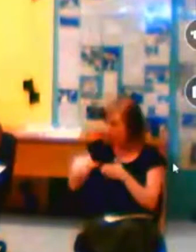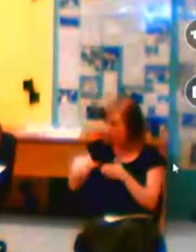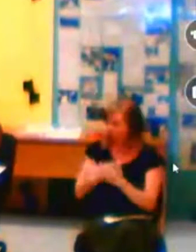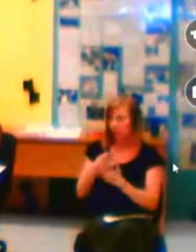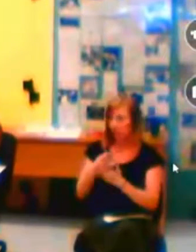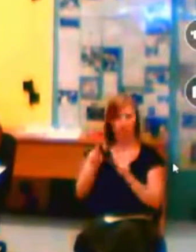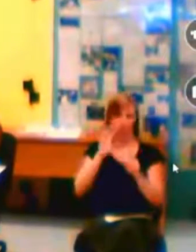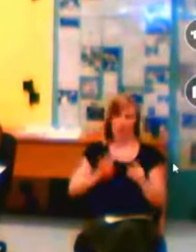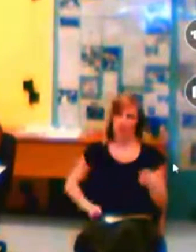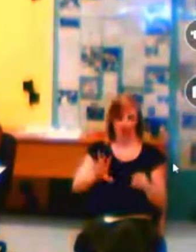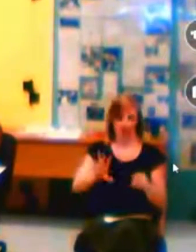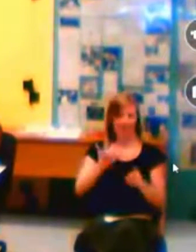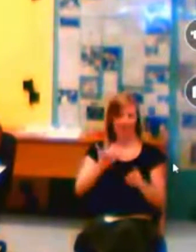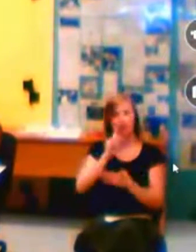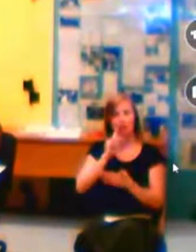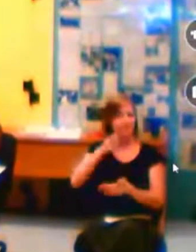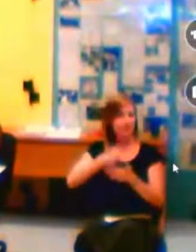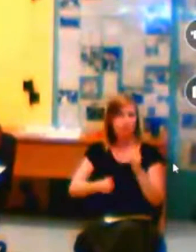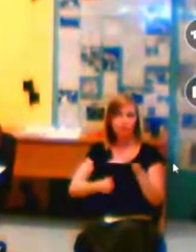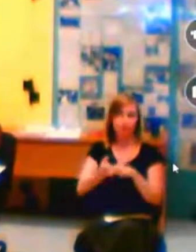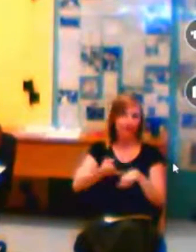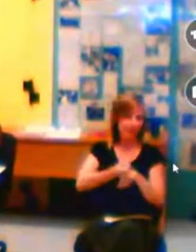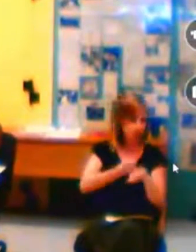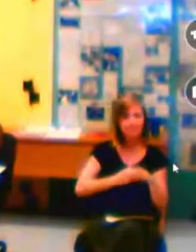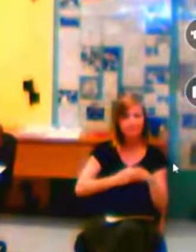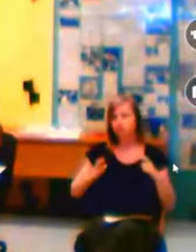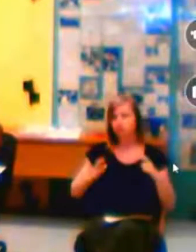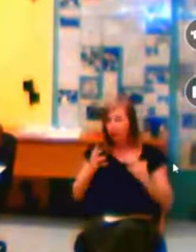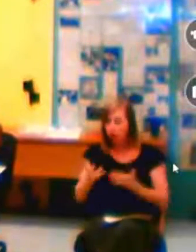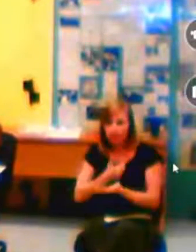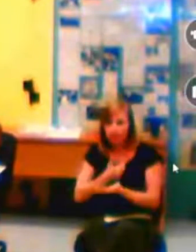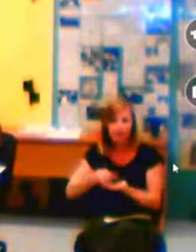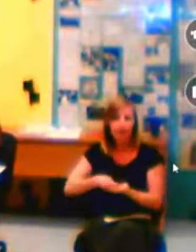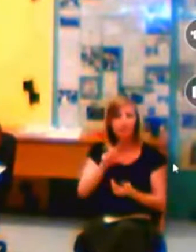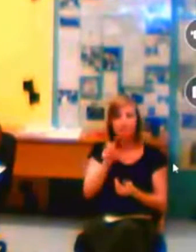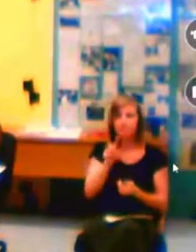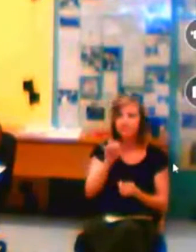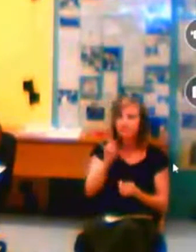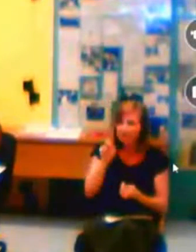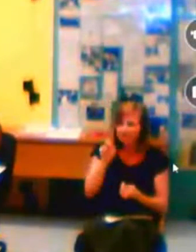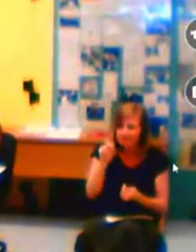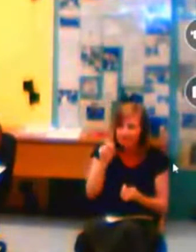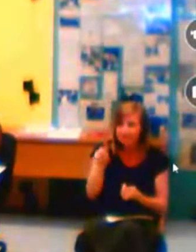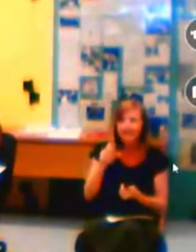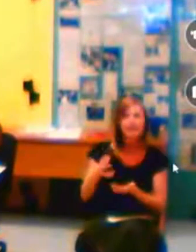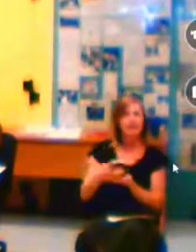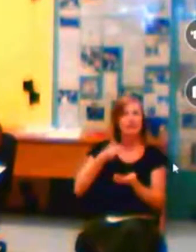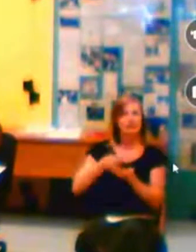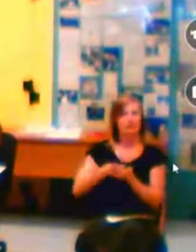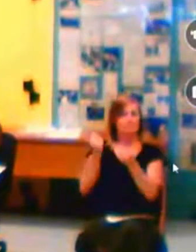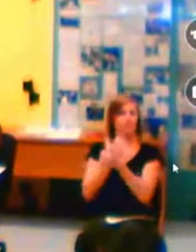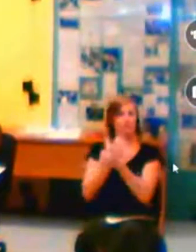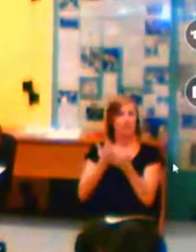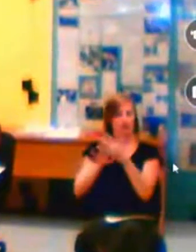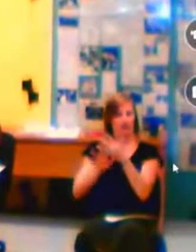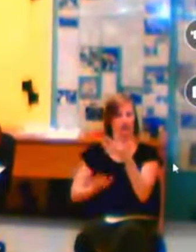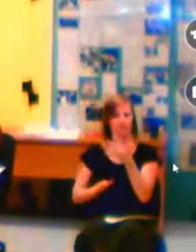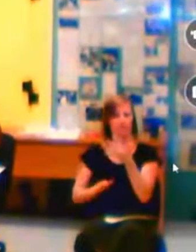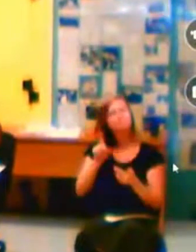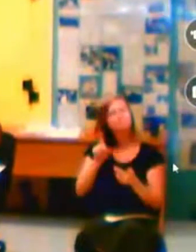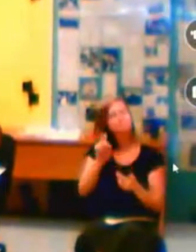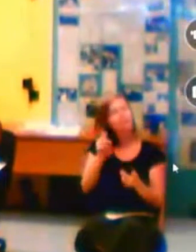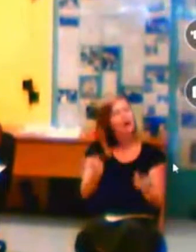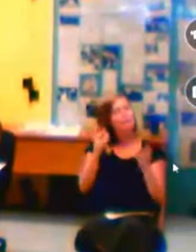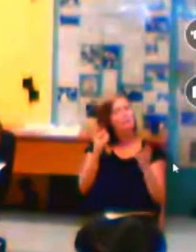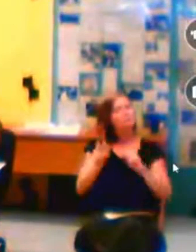14.63%, which is the highest in the United States. And that income tax rate is going to be paid by every single person, no matter how much money they